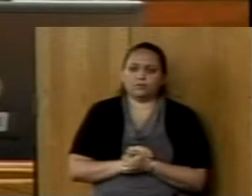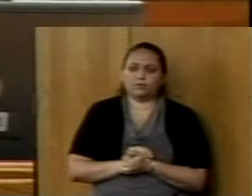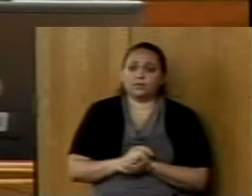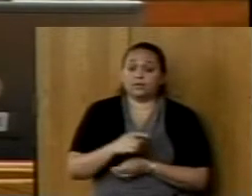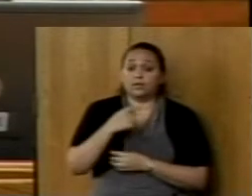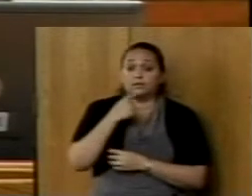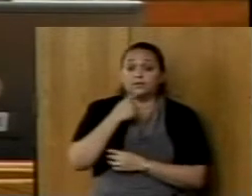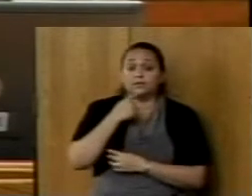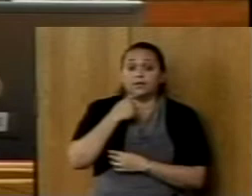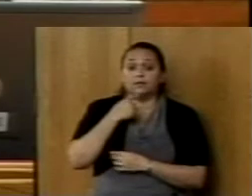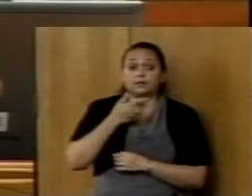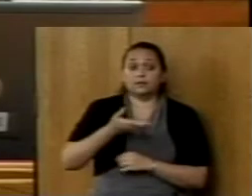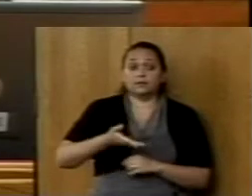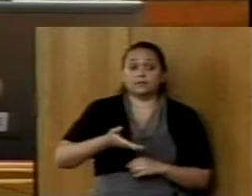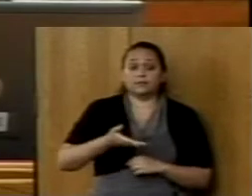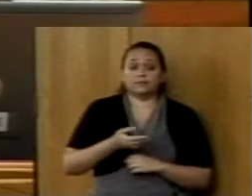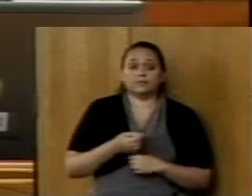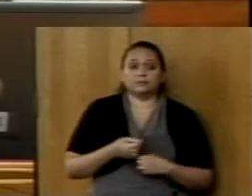it states that